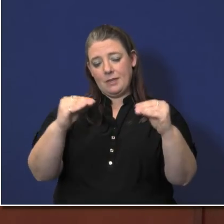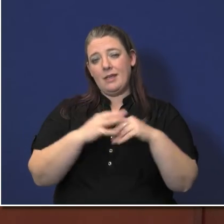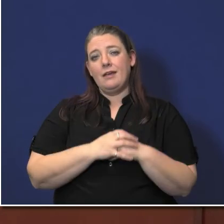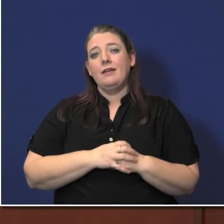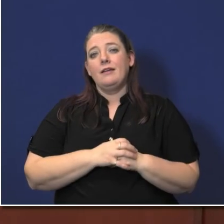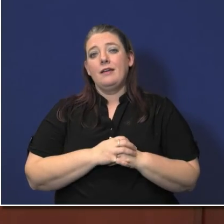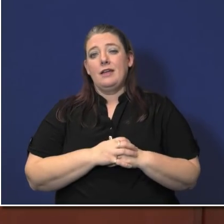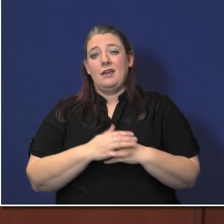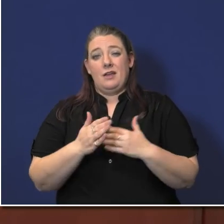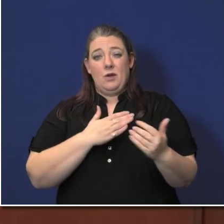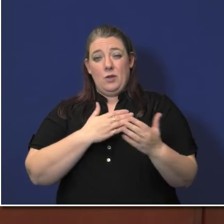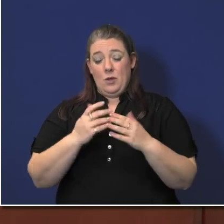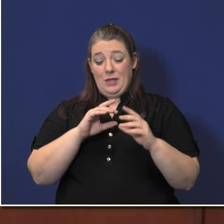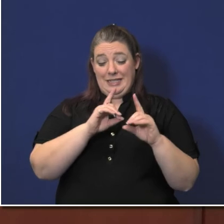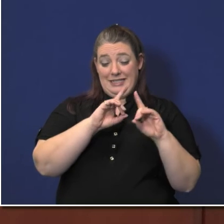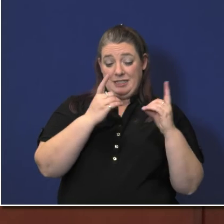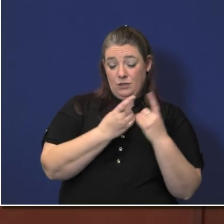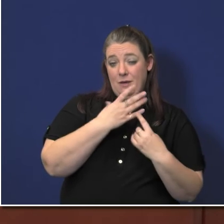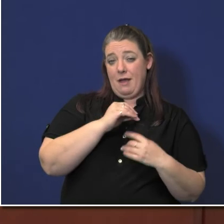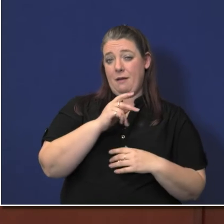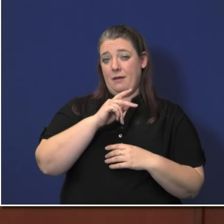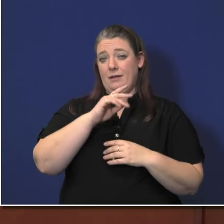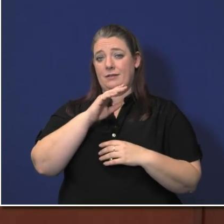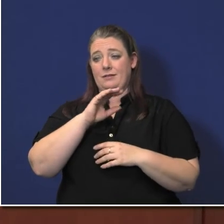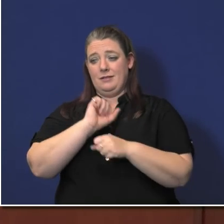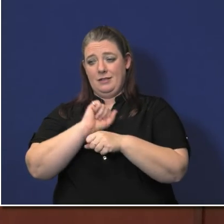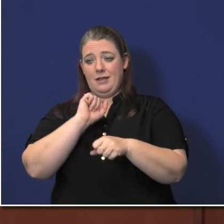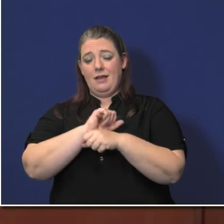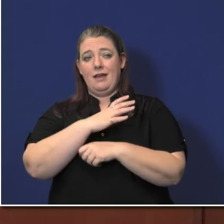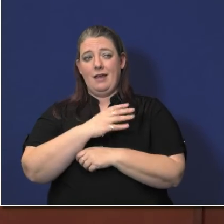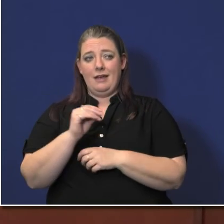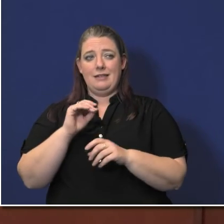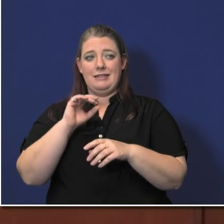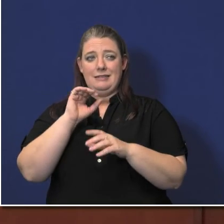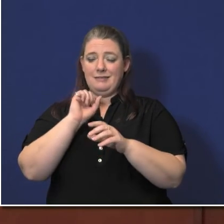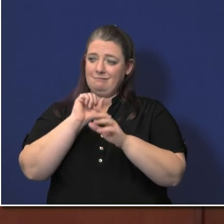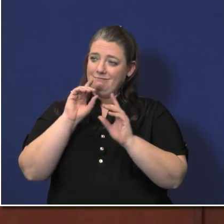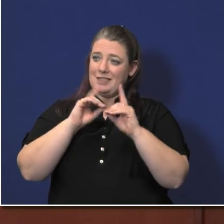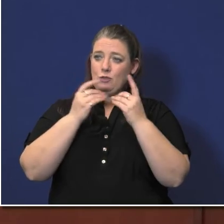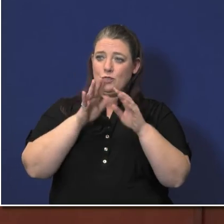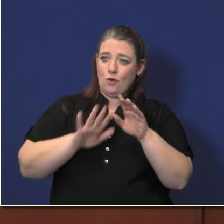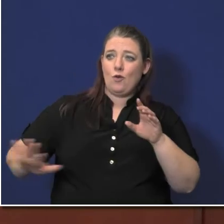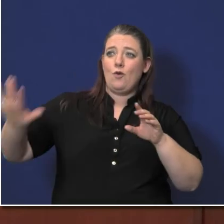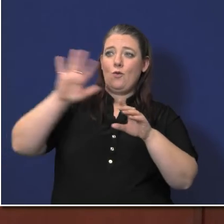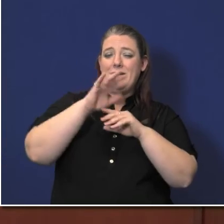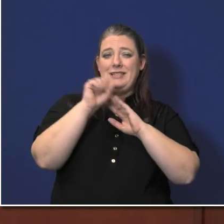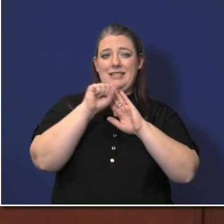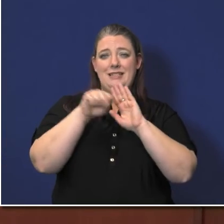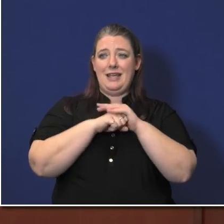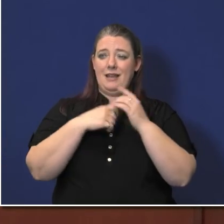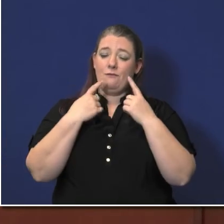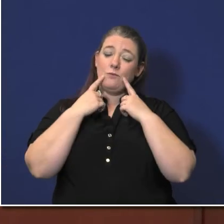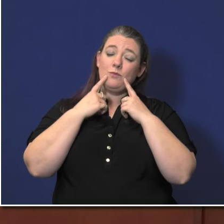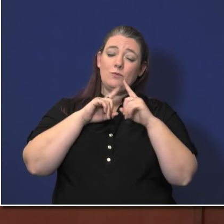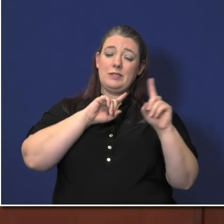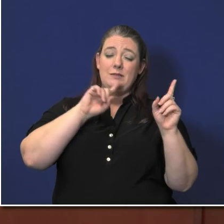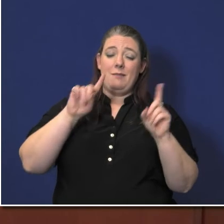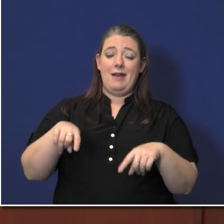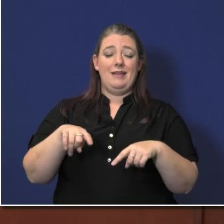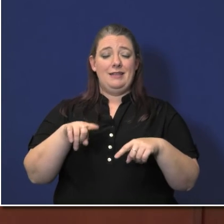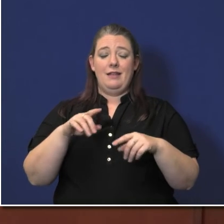although our district and our personnel, as well as districts across the state, have responded heroically to the